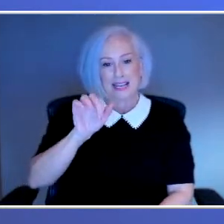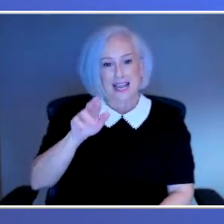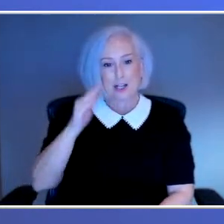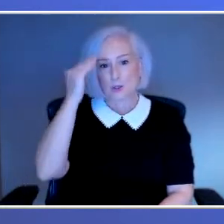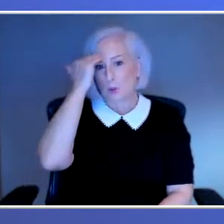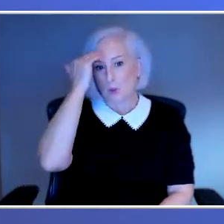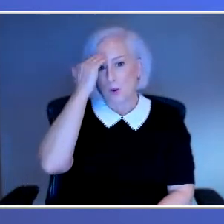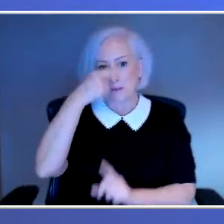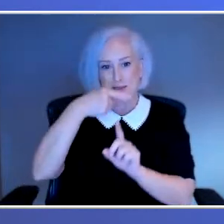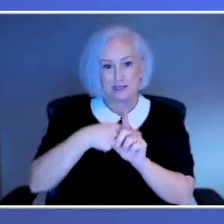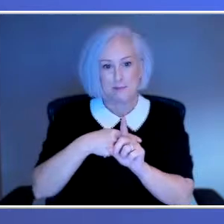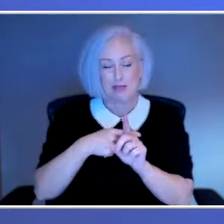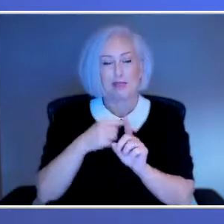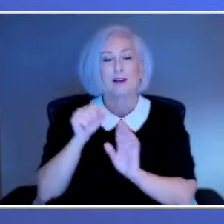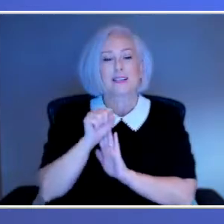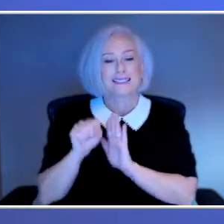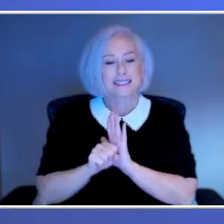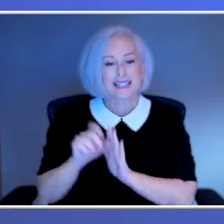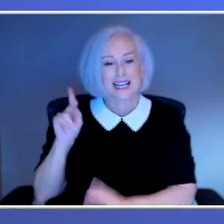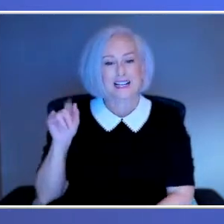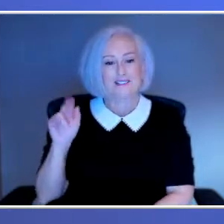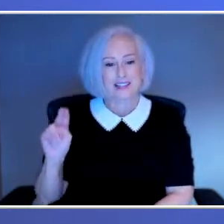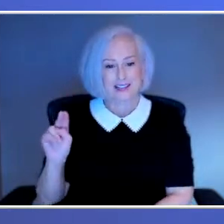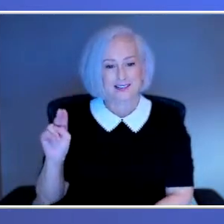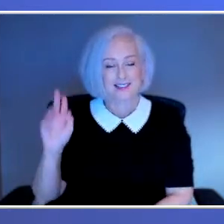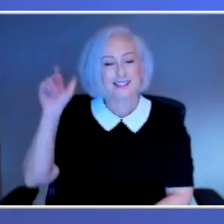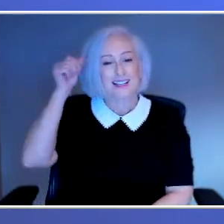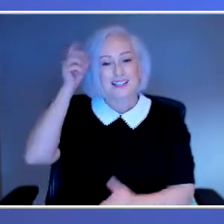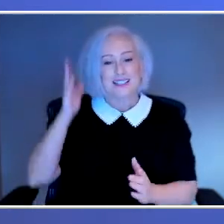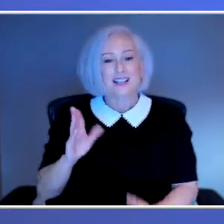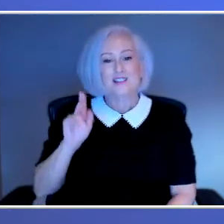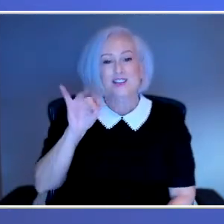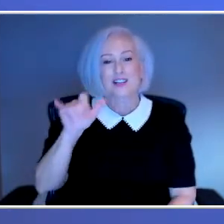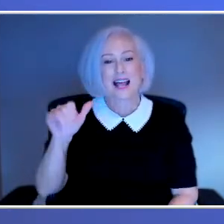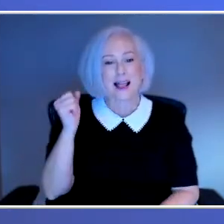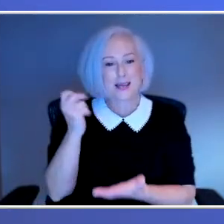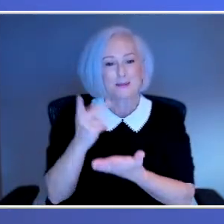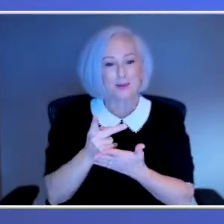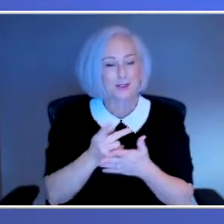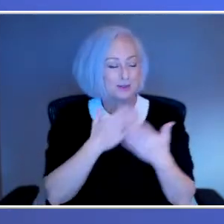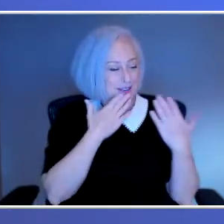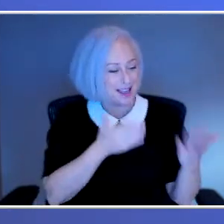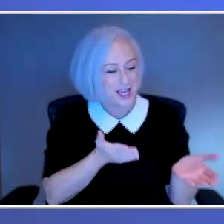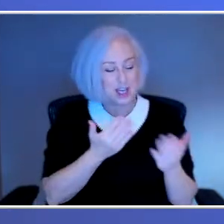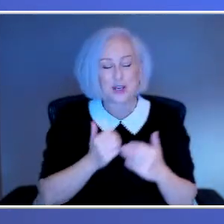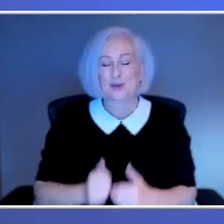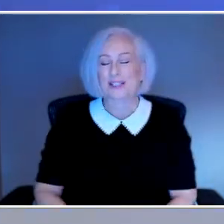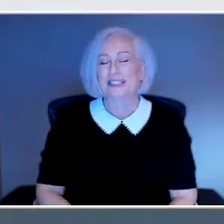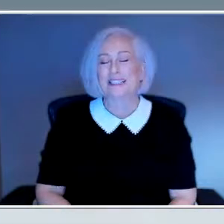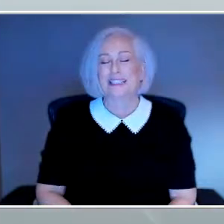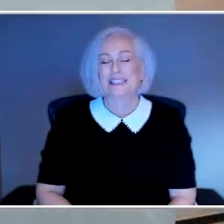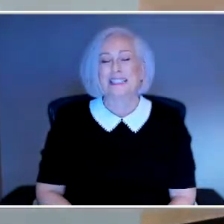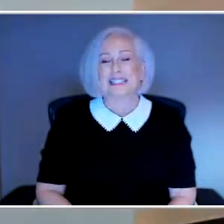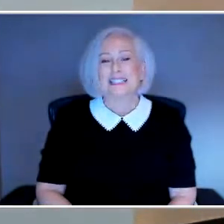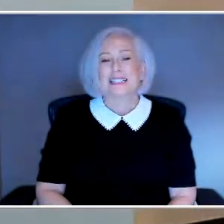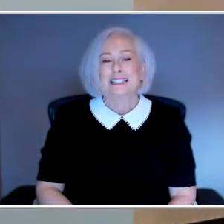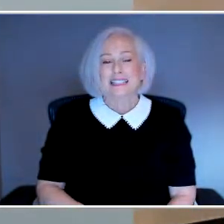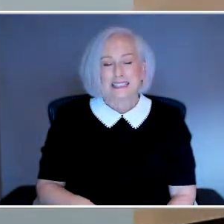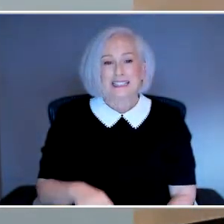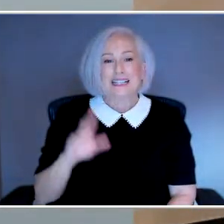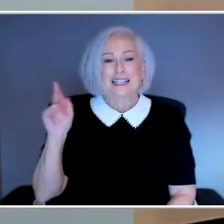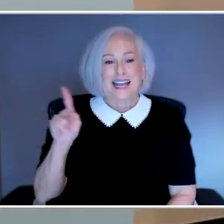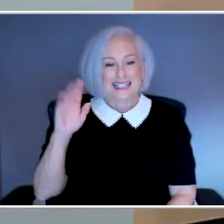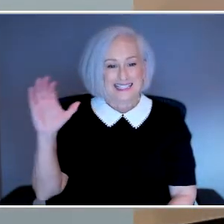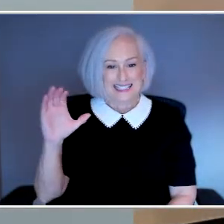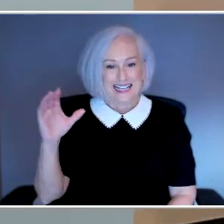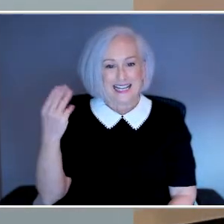which Governor Kelly approved that. Thank you. And Kansas City, Missouri, I